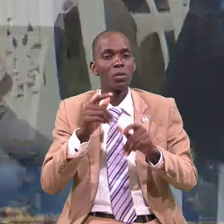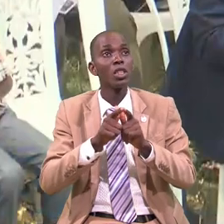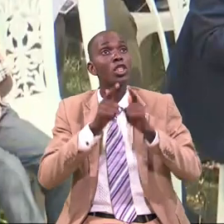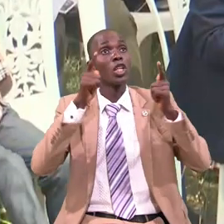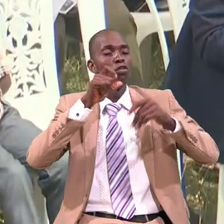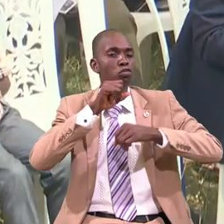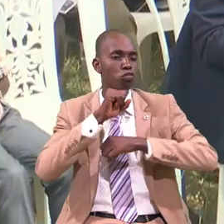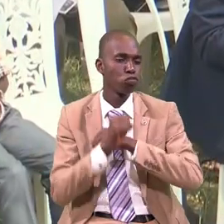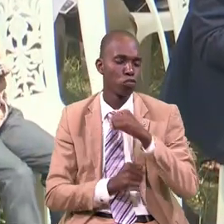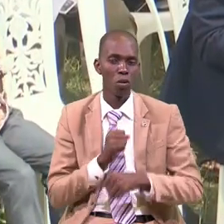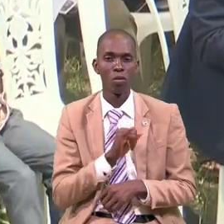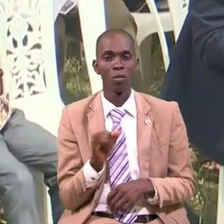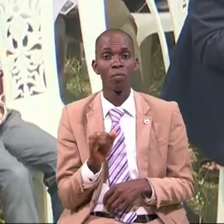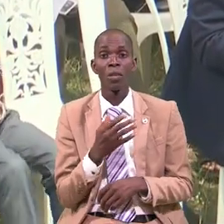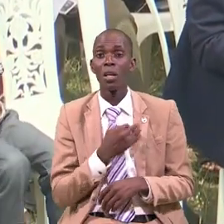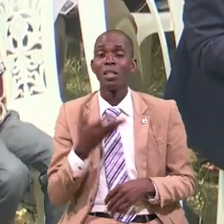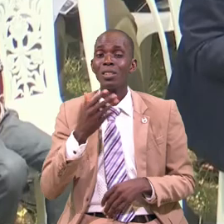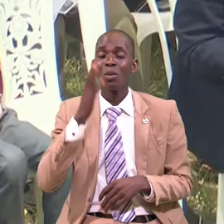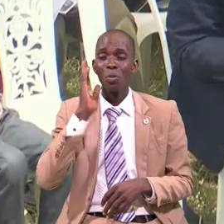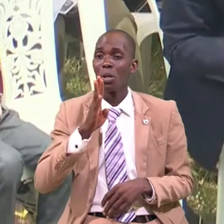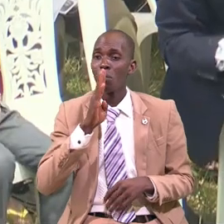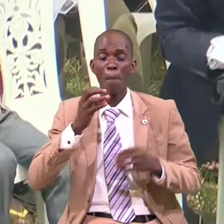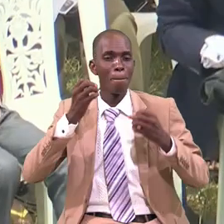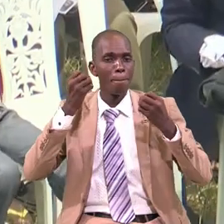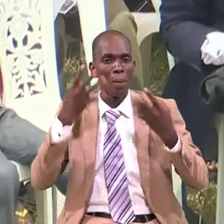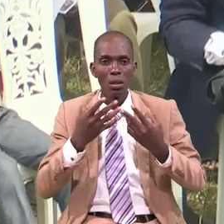And there will be many, many surprises.